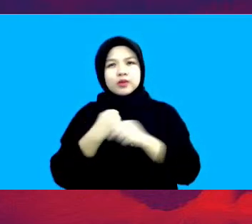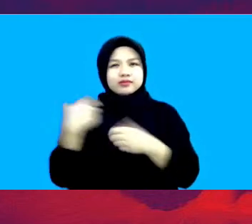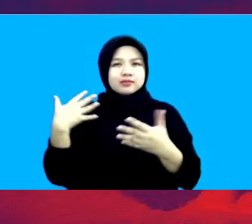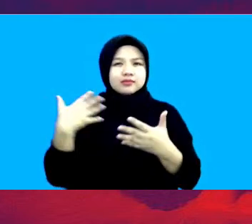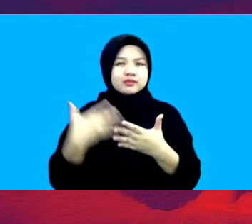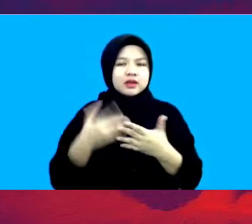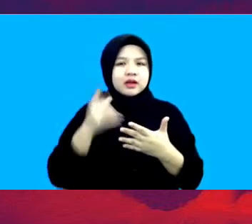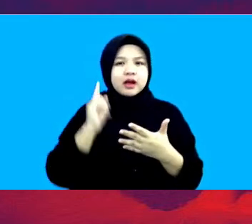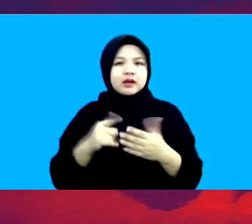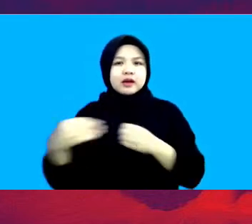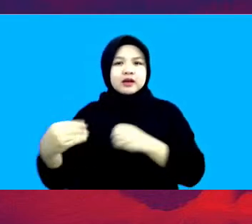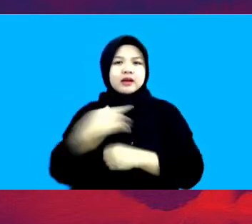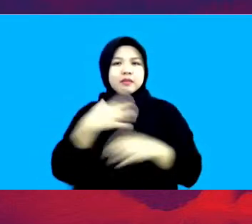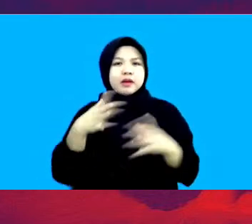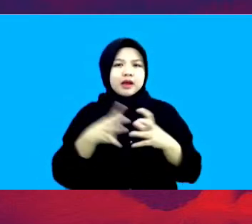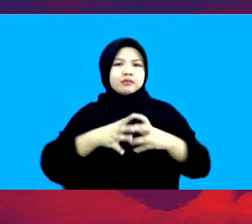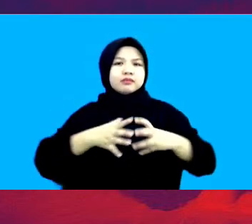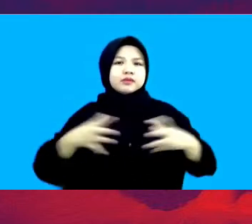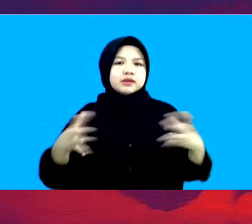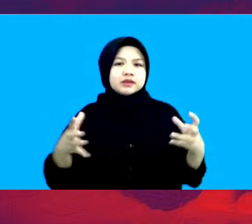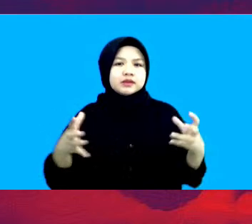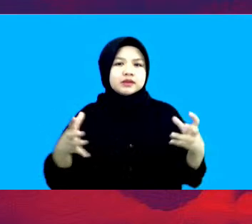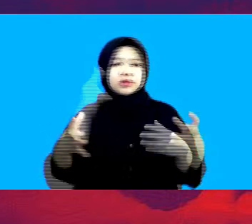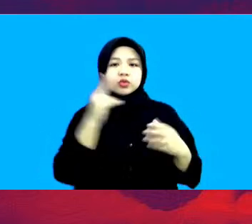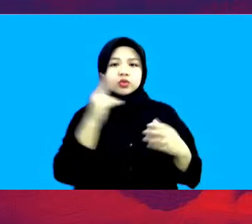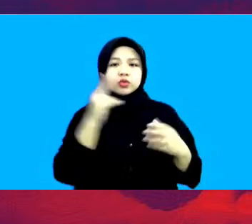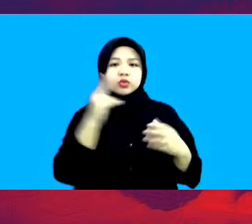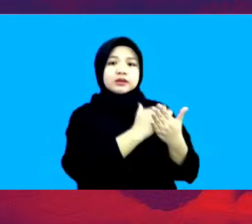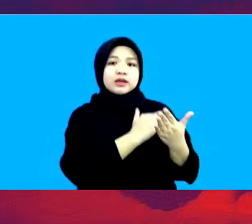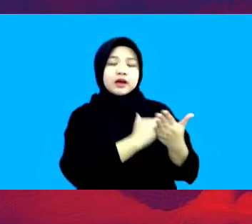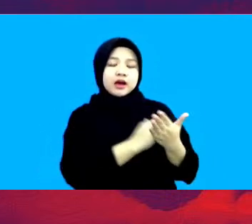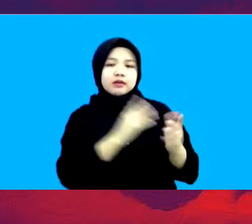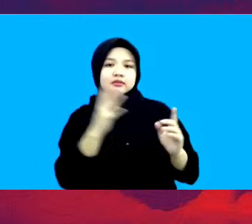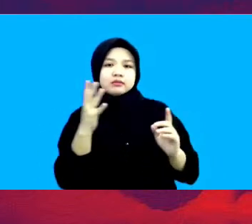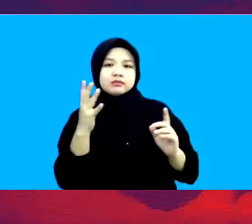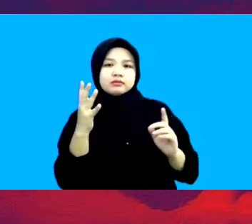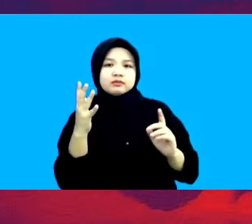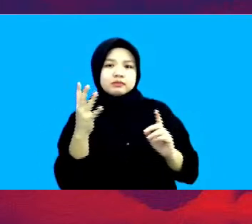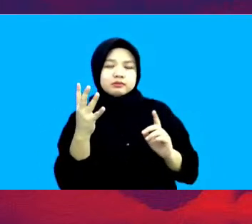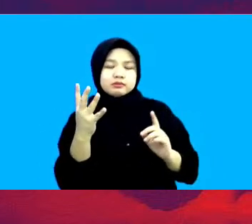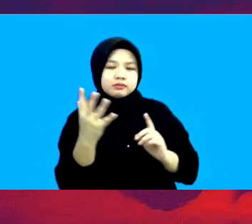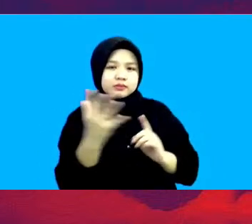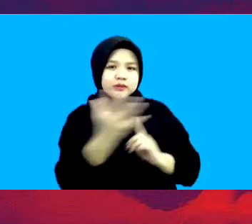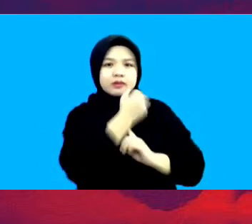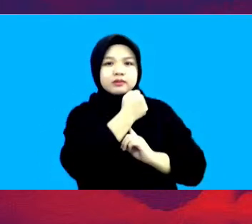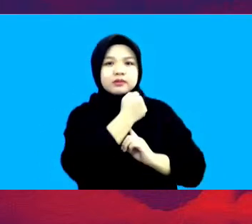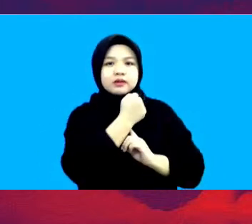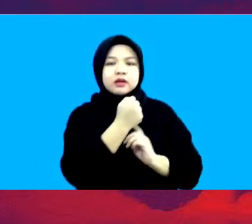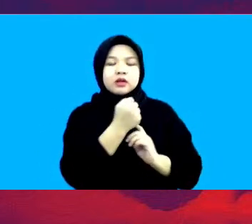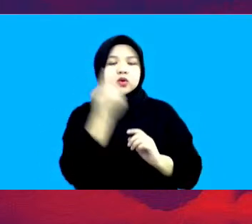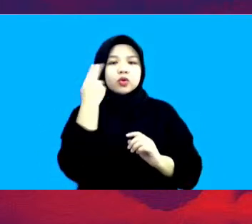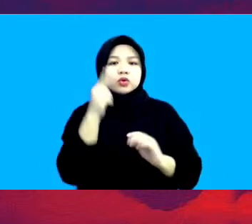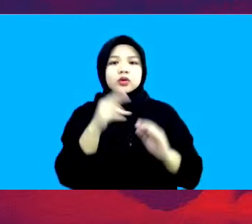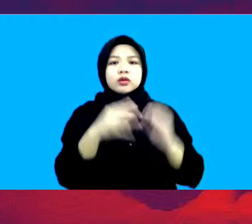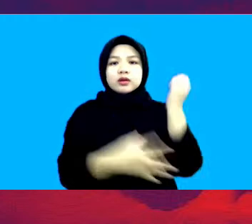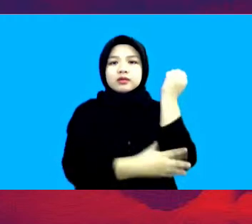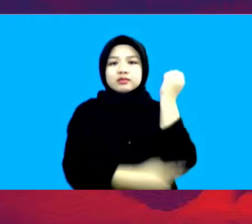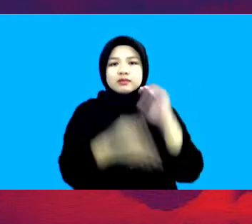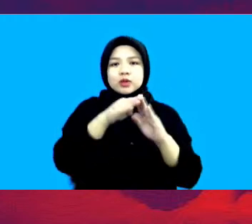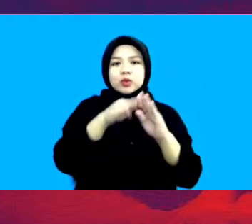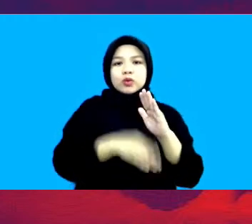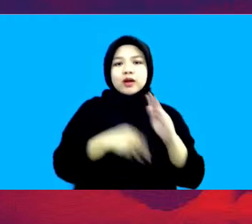impact to our policies, our achievement in terms of poverty reduction in Indonesia. And also, I think you